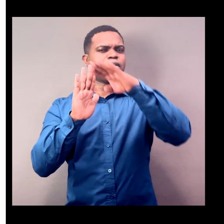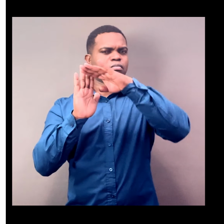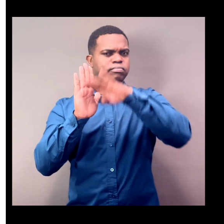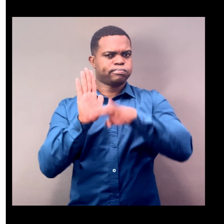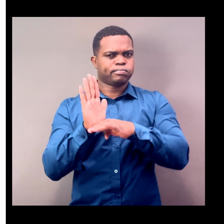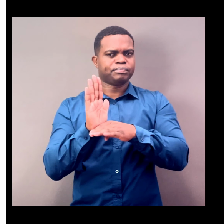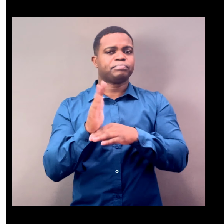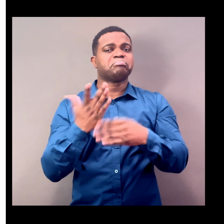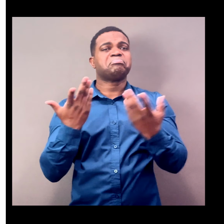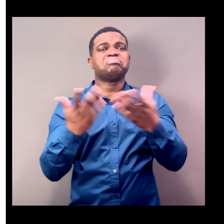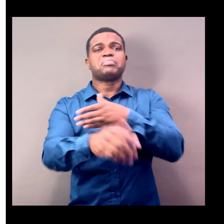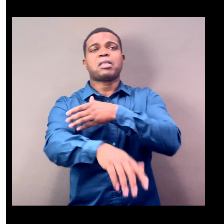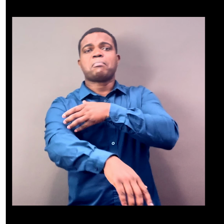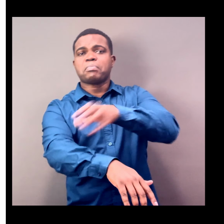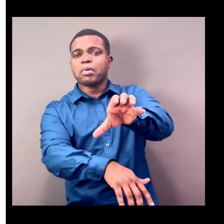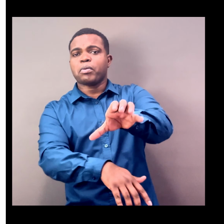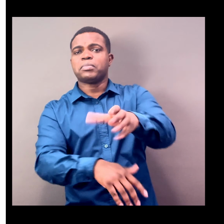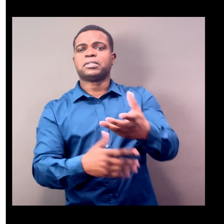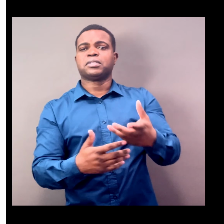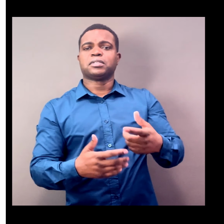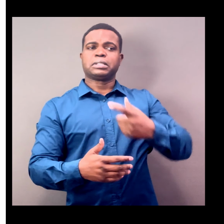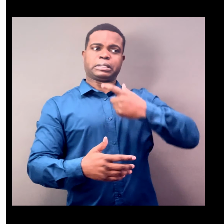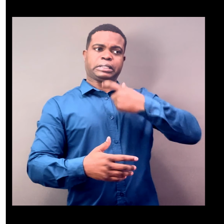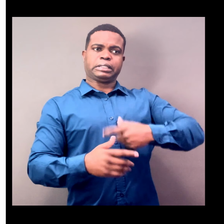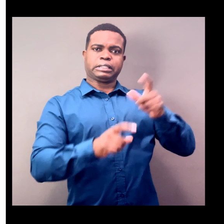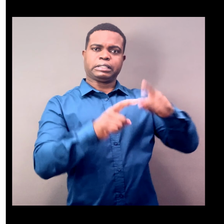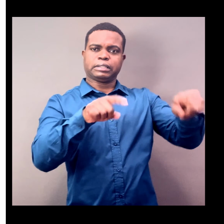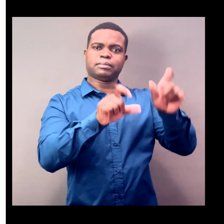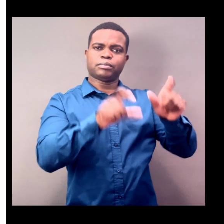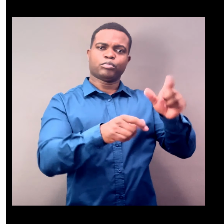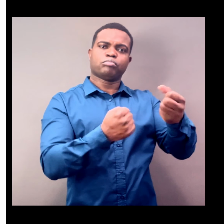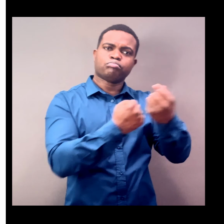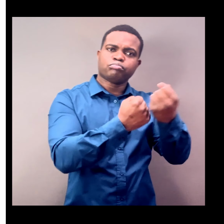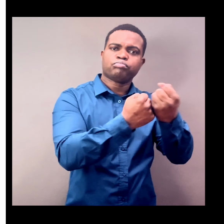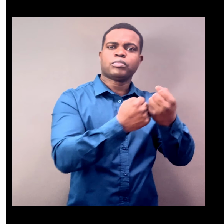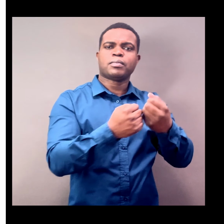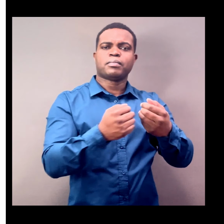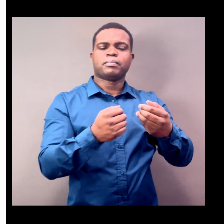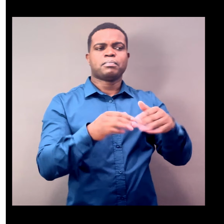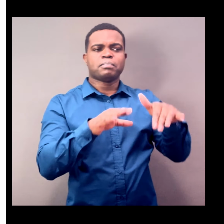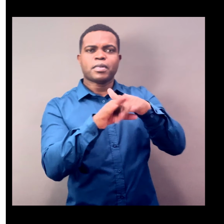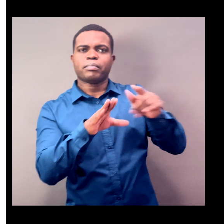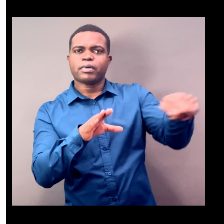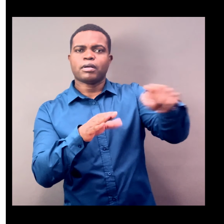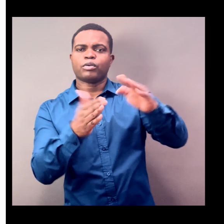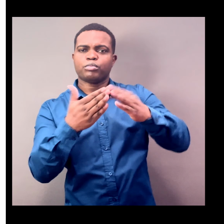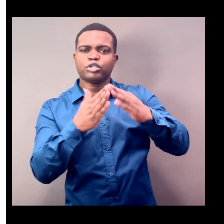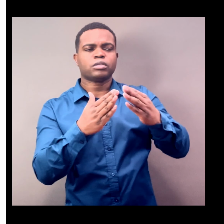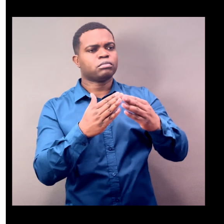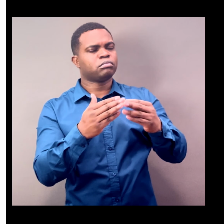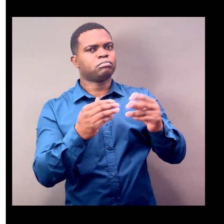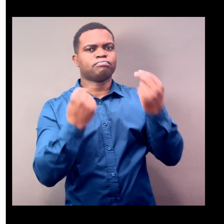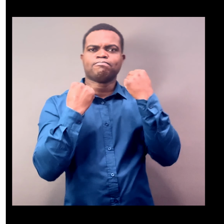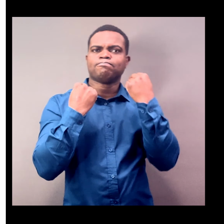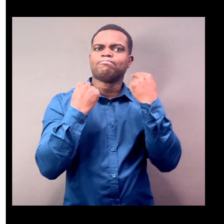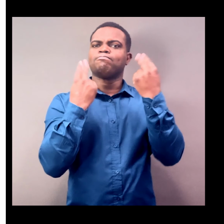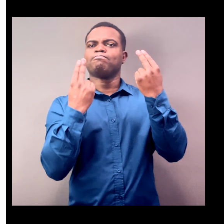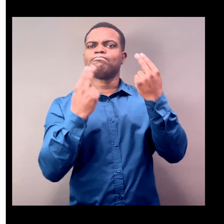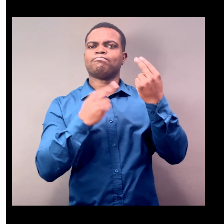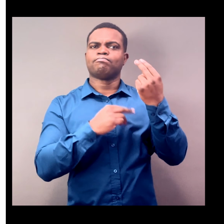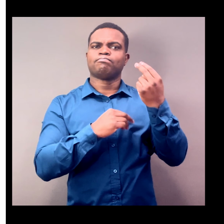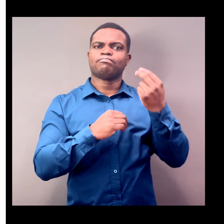we have empowerment and ownership, which means you give members of a community a voice.